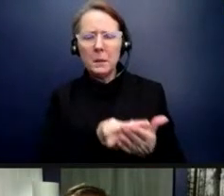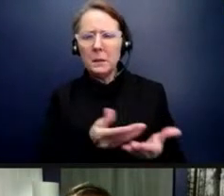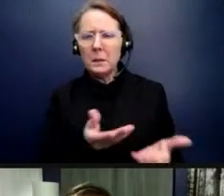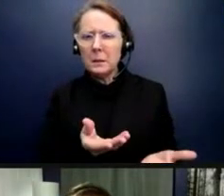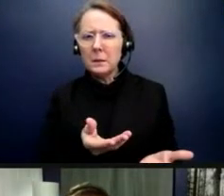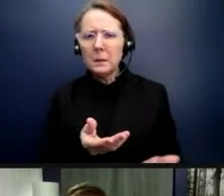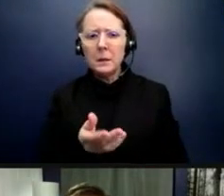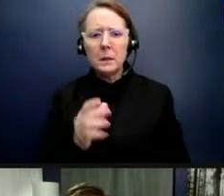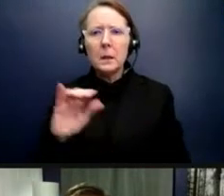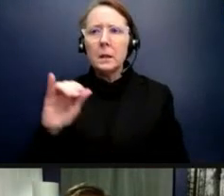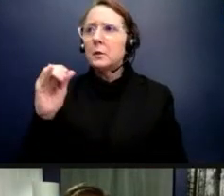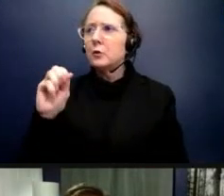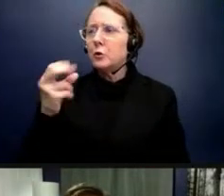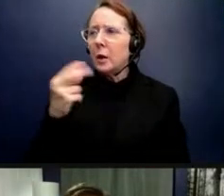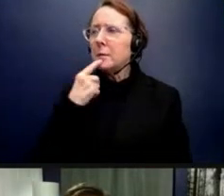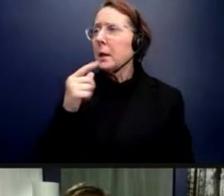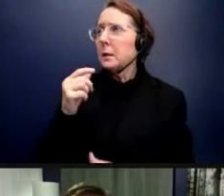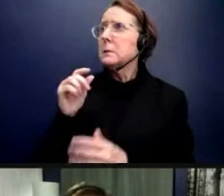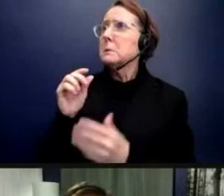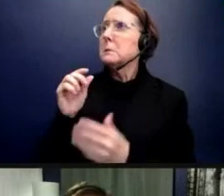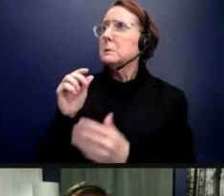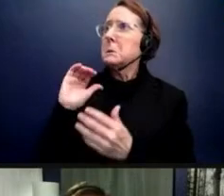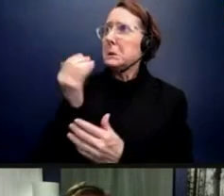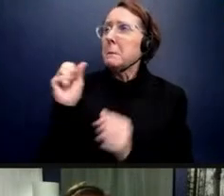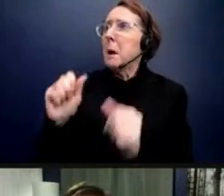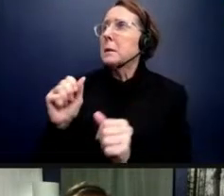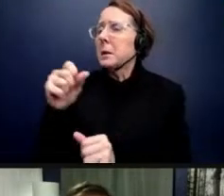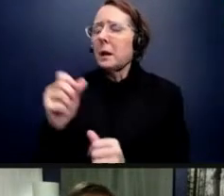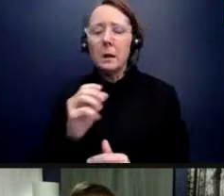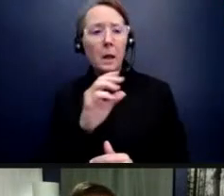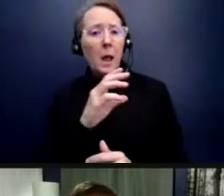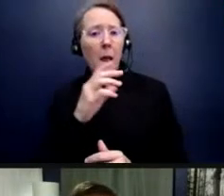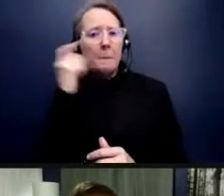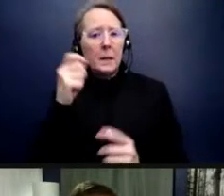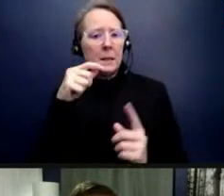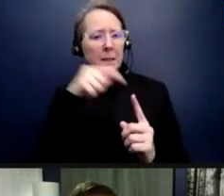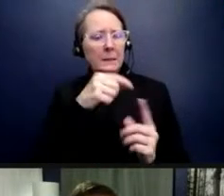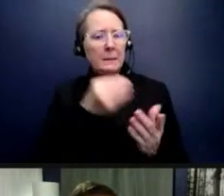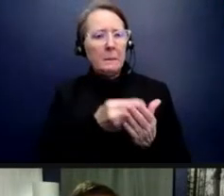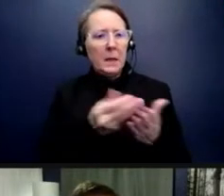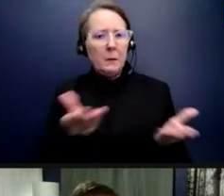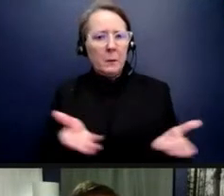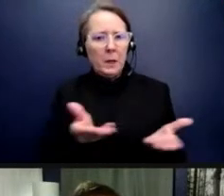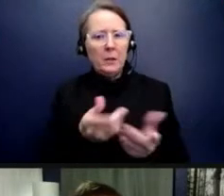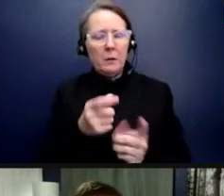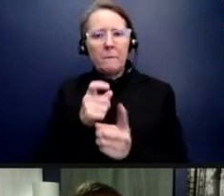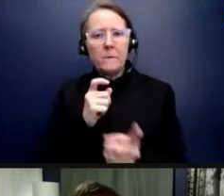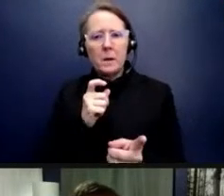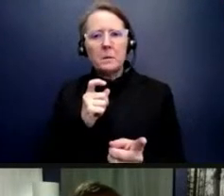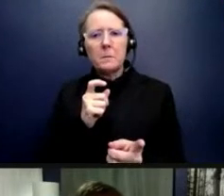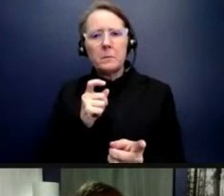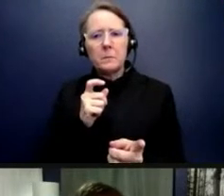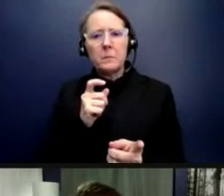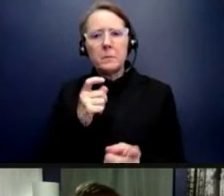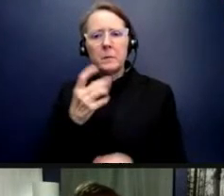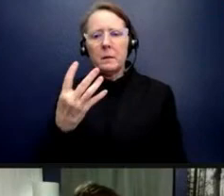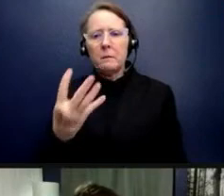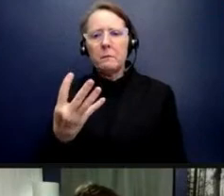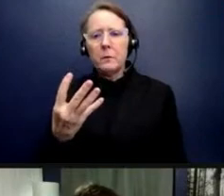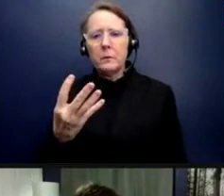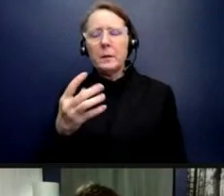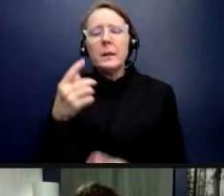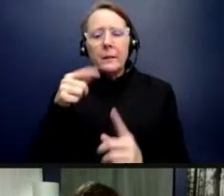It likely would be eligible, yes. Okay, and then because these funds right here are for